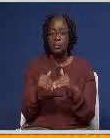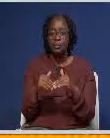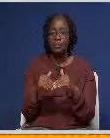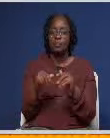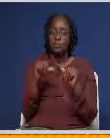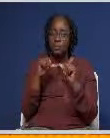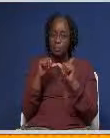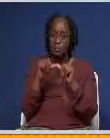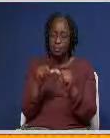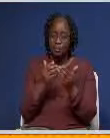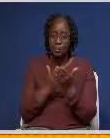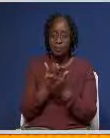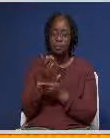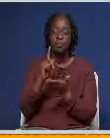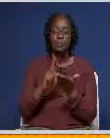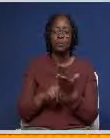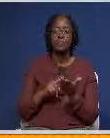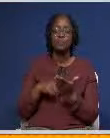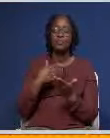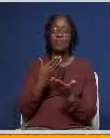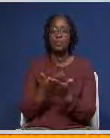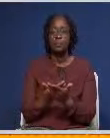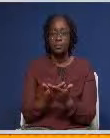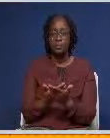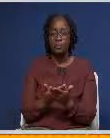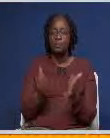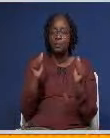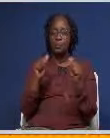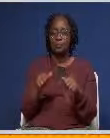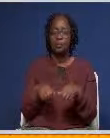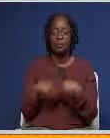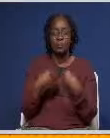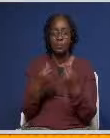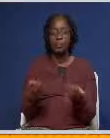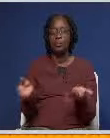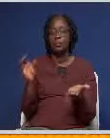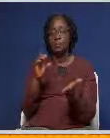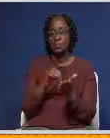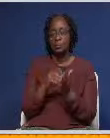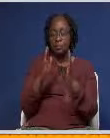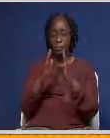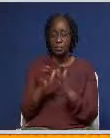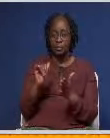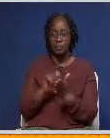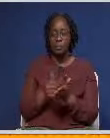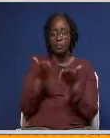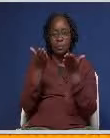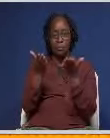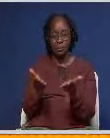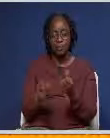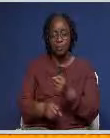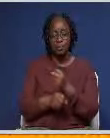either persuade us, maybe through a motion or a petition or something, so that we can be able to handle this matter as a house that is there